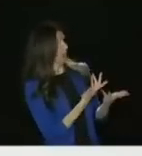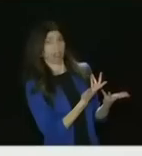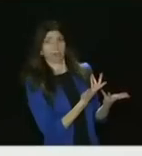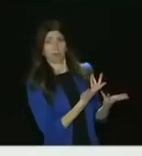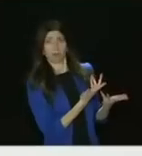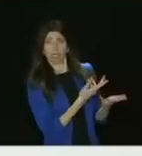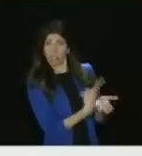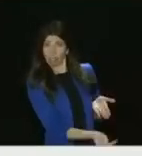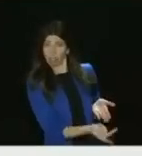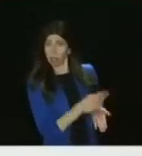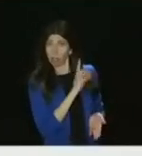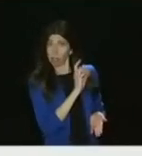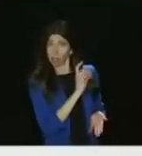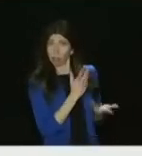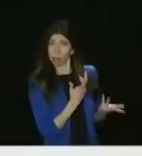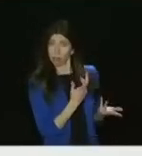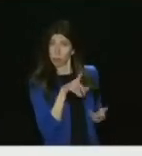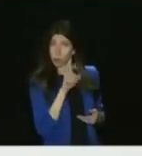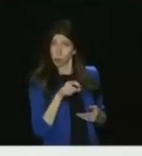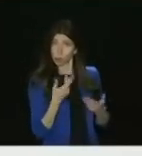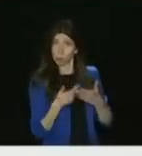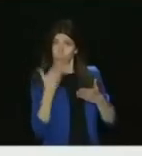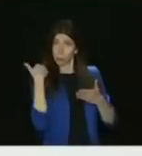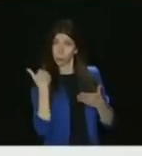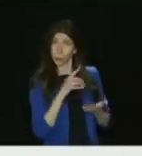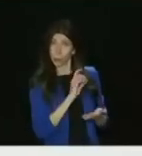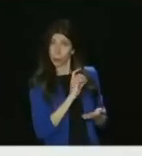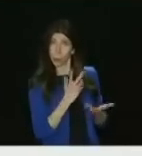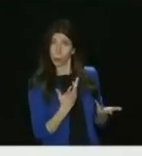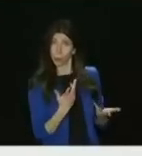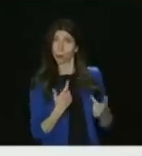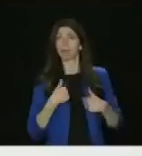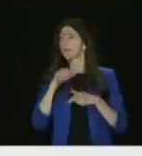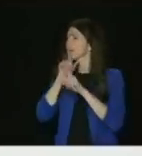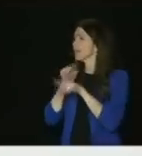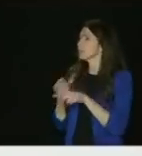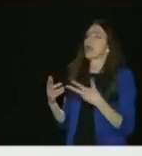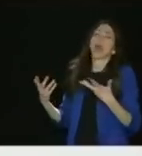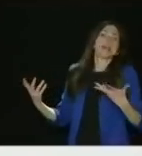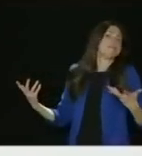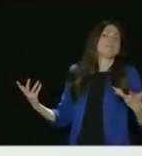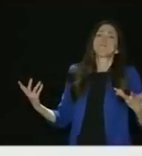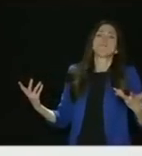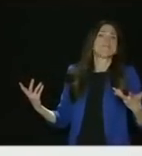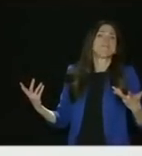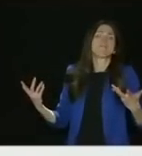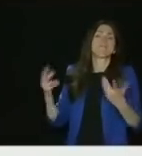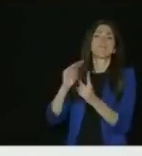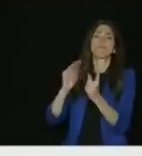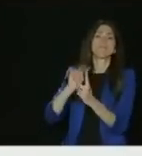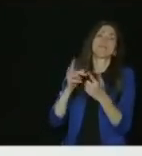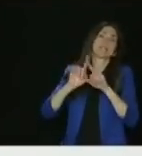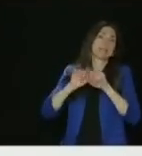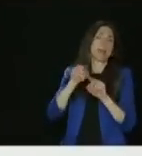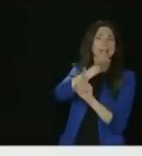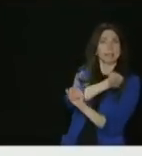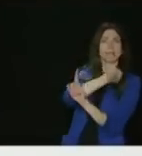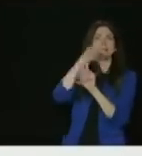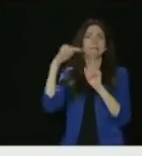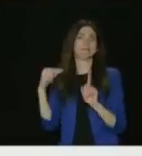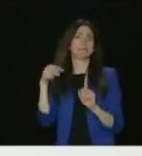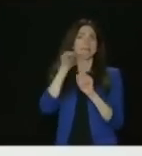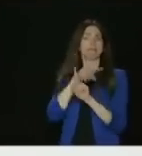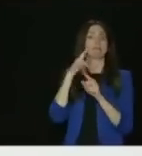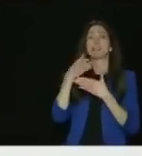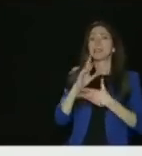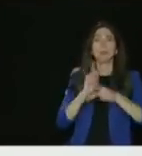earlier? Answer: some people will say that we moved too quickly. Other people will say, no, we should have acted weeks ago. The